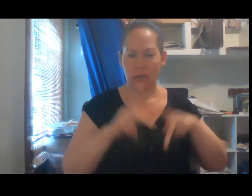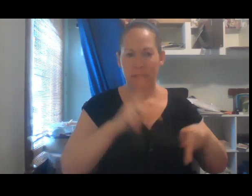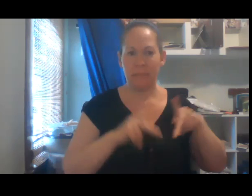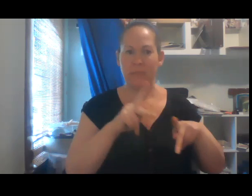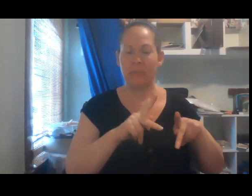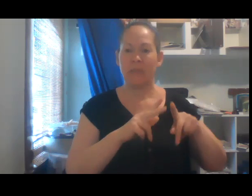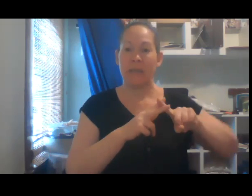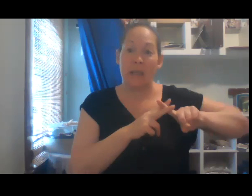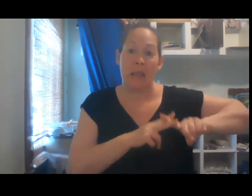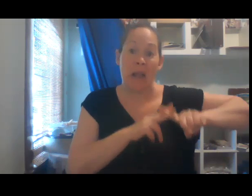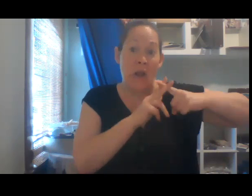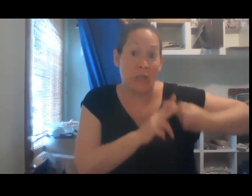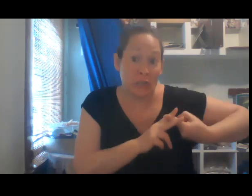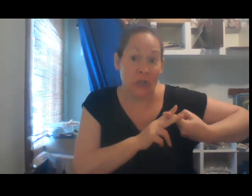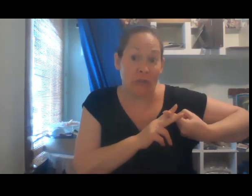Initially